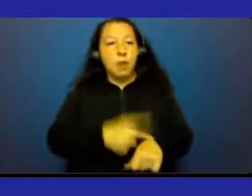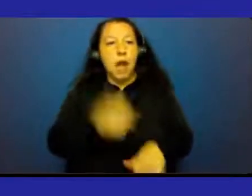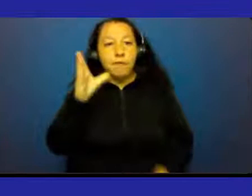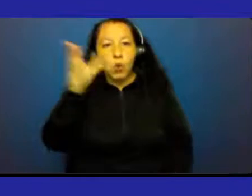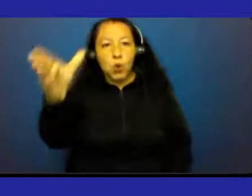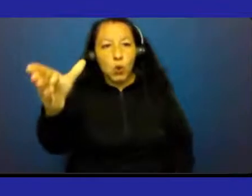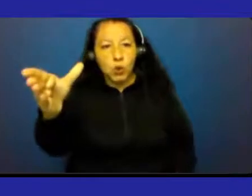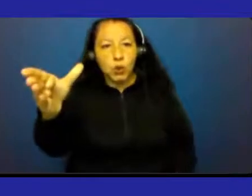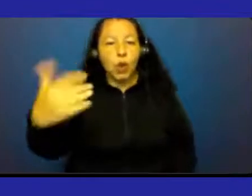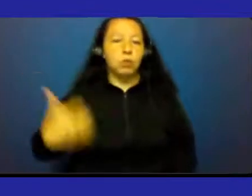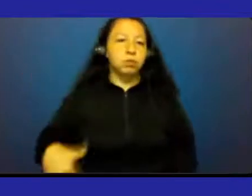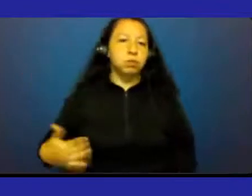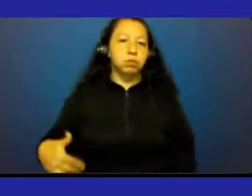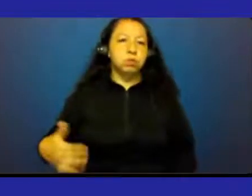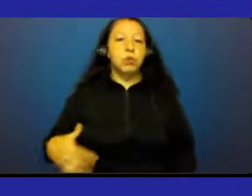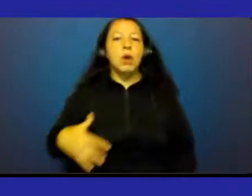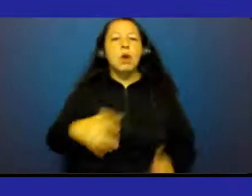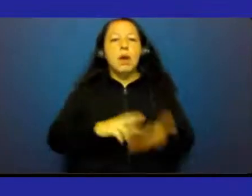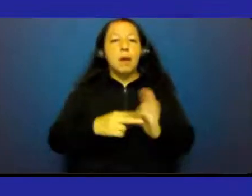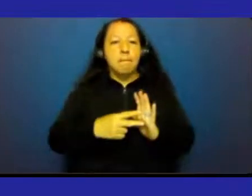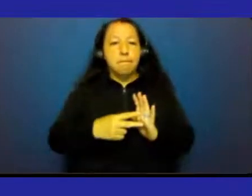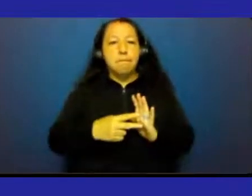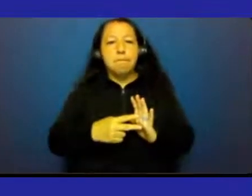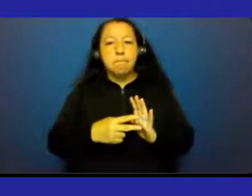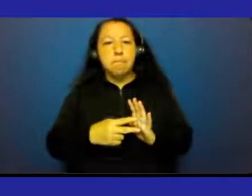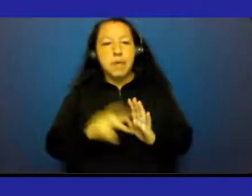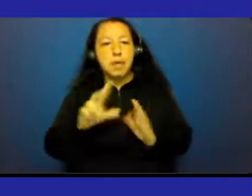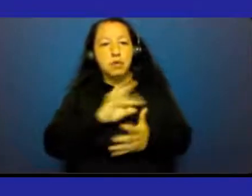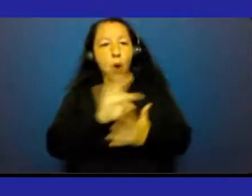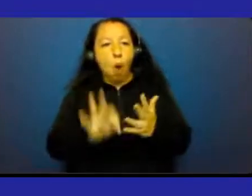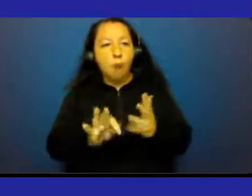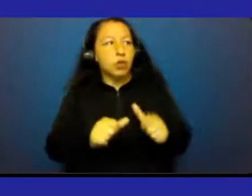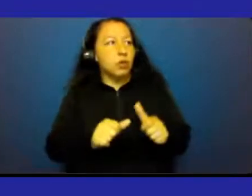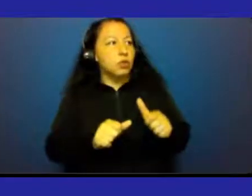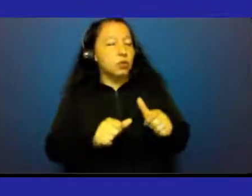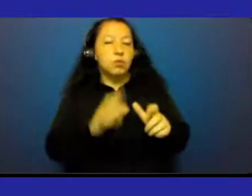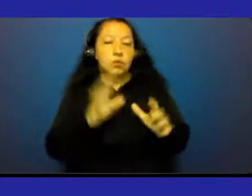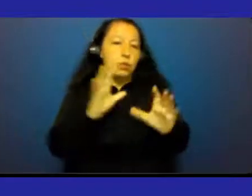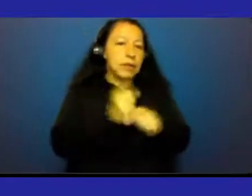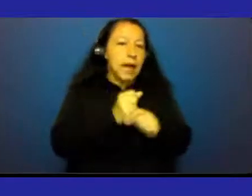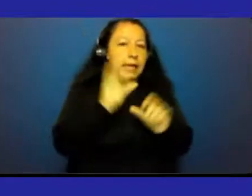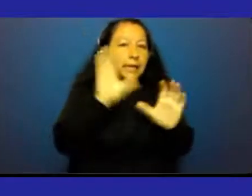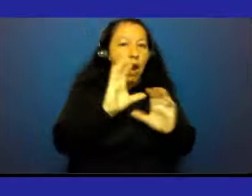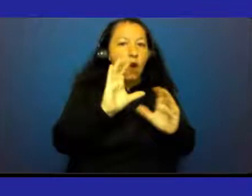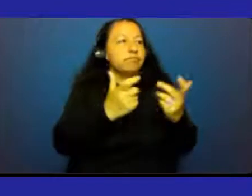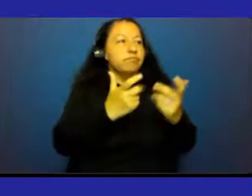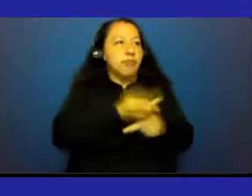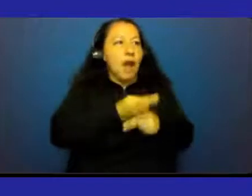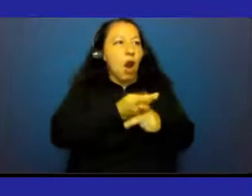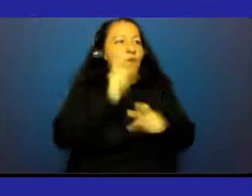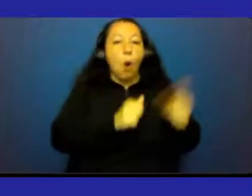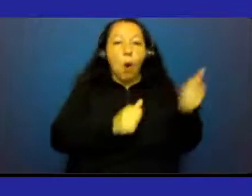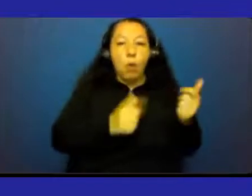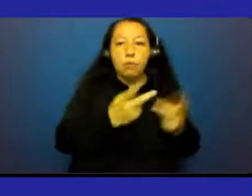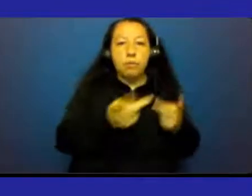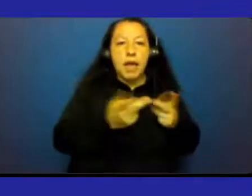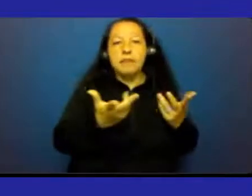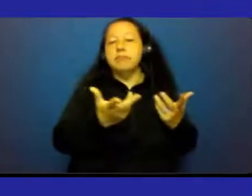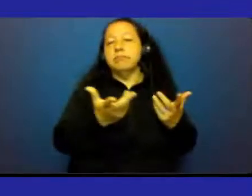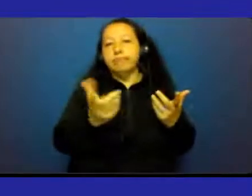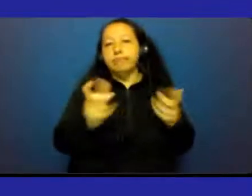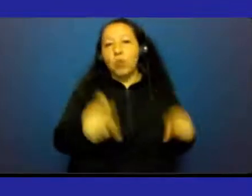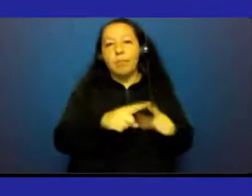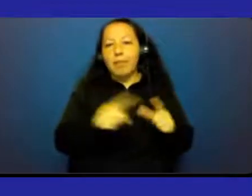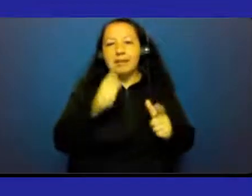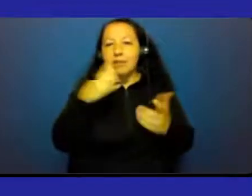gives us not other options to seek care somewhere else. This is obviously not good for our residents, the hospital,